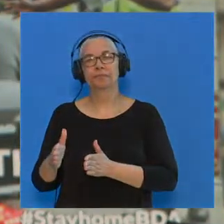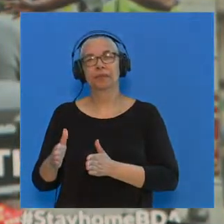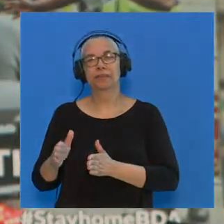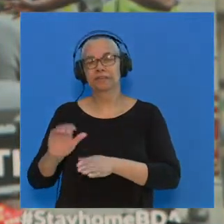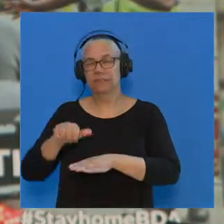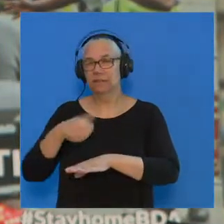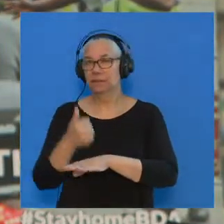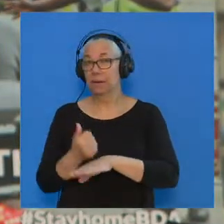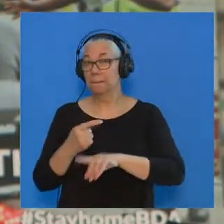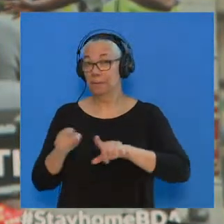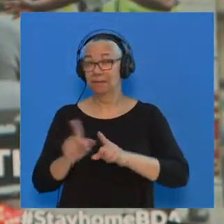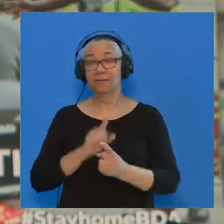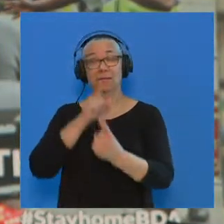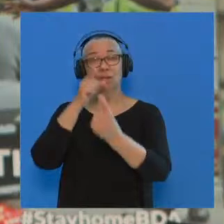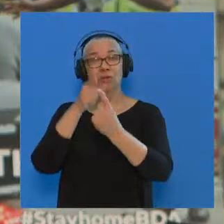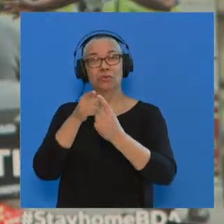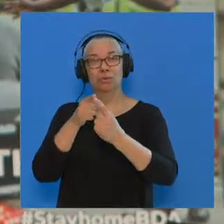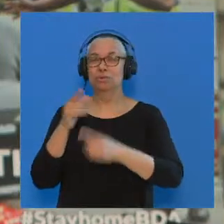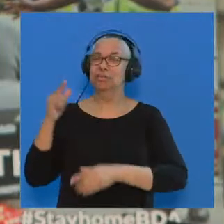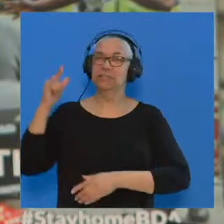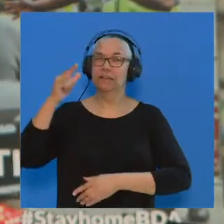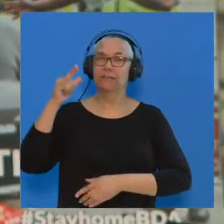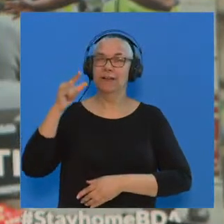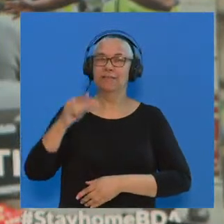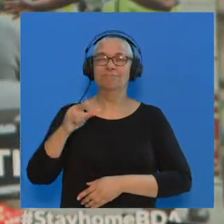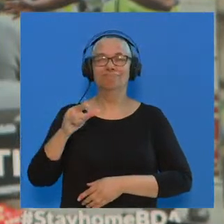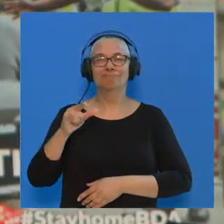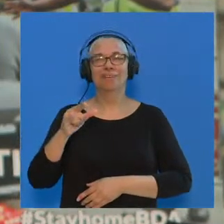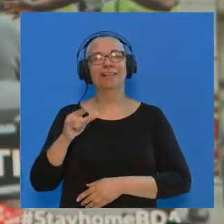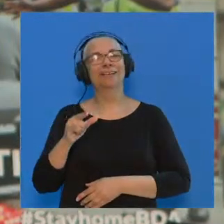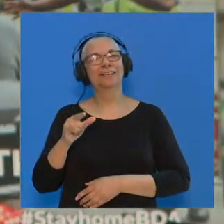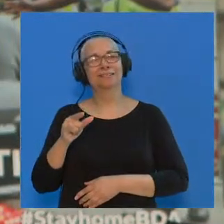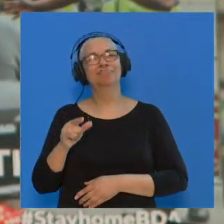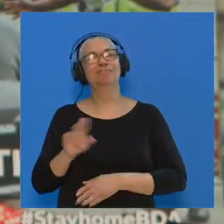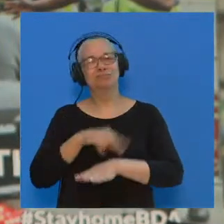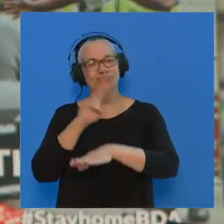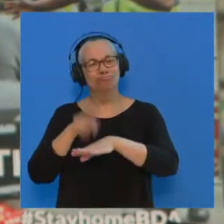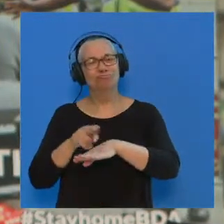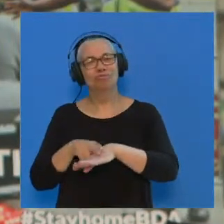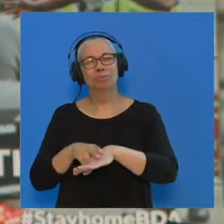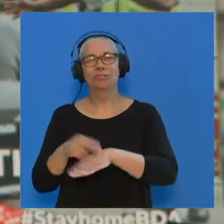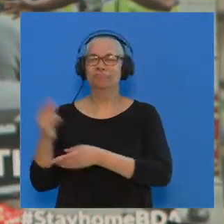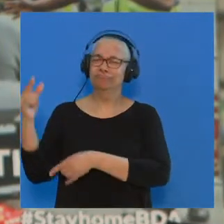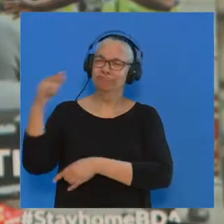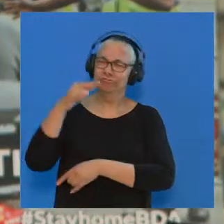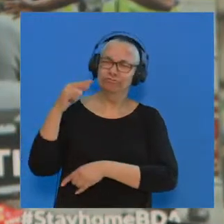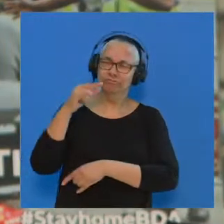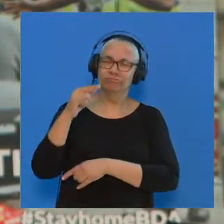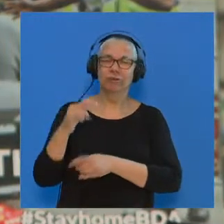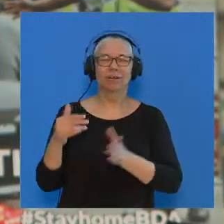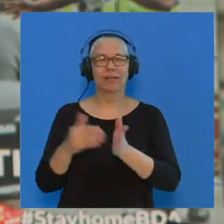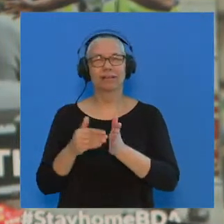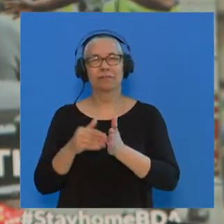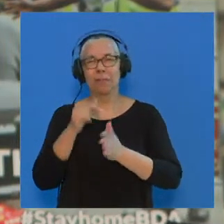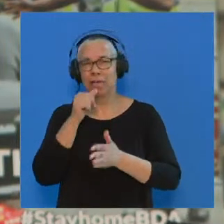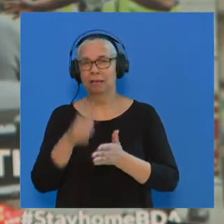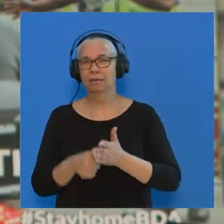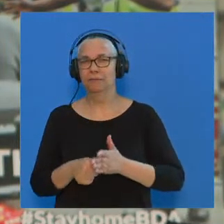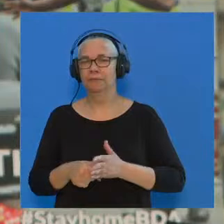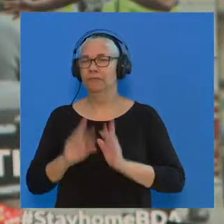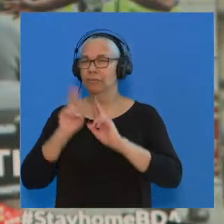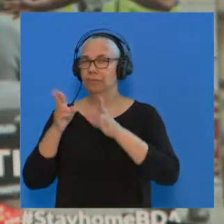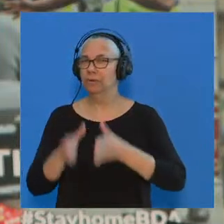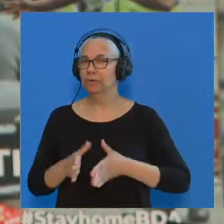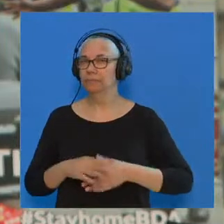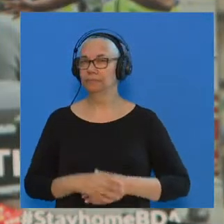But the ultimate aim is to get the flights back running so we can have regularized mail again. Just to follow up,